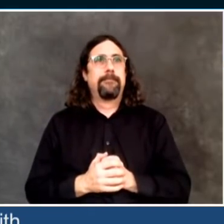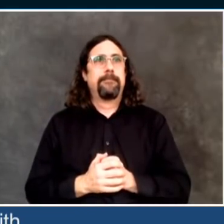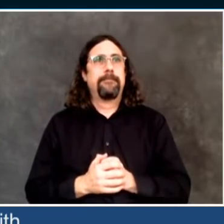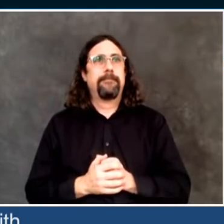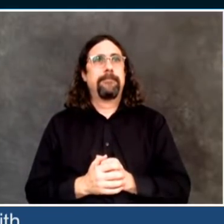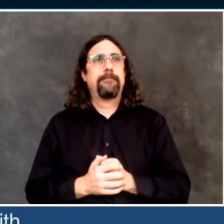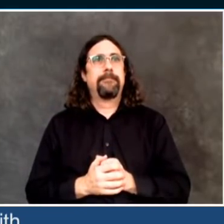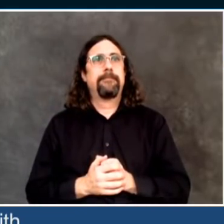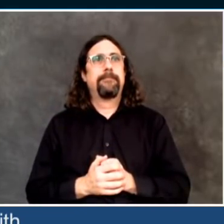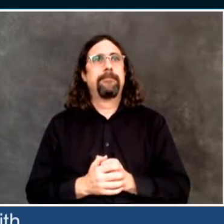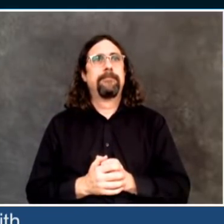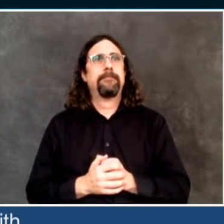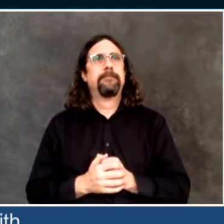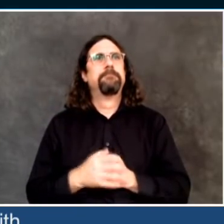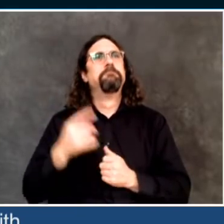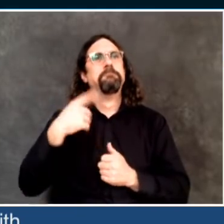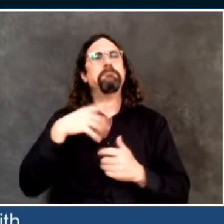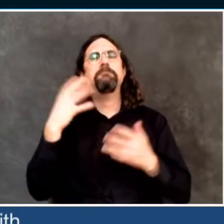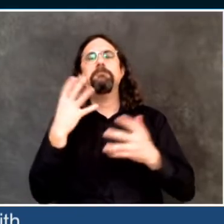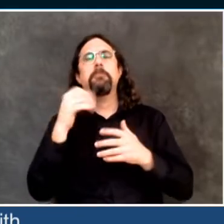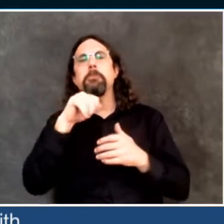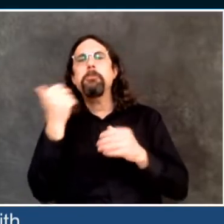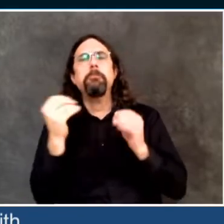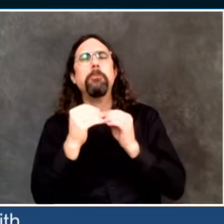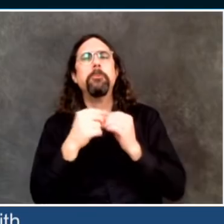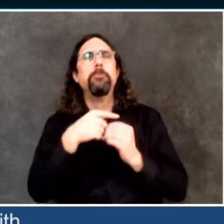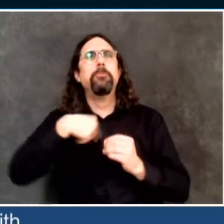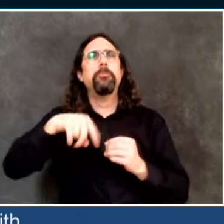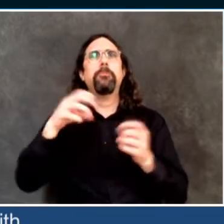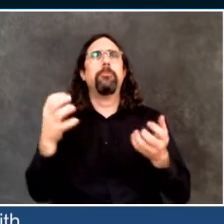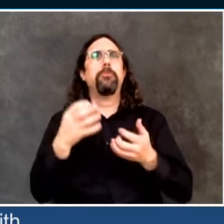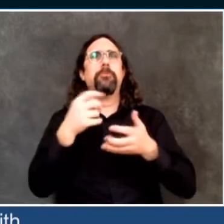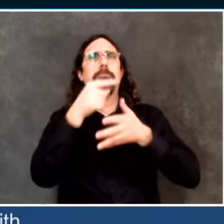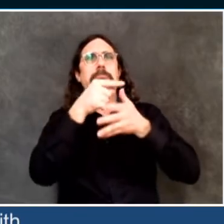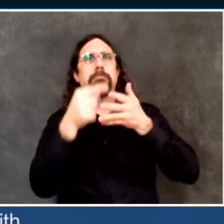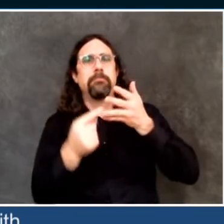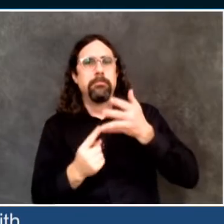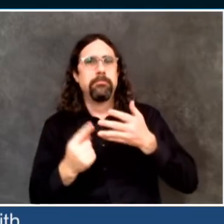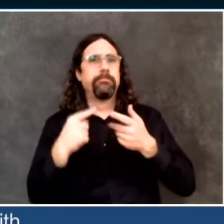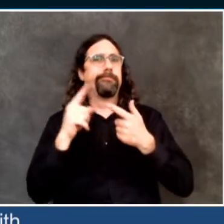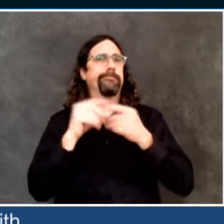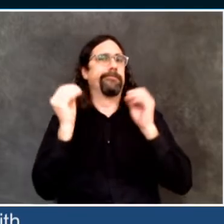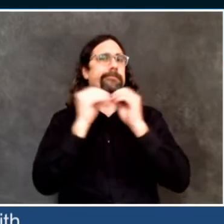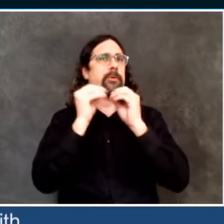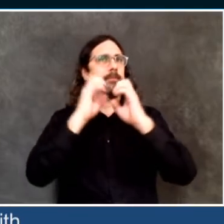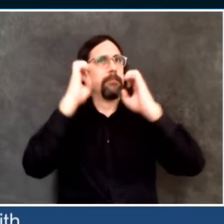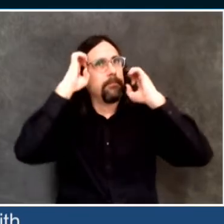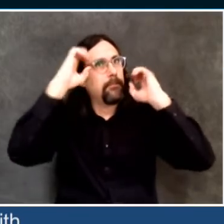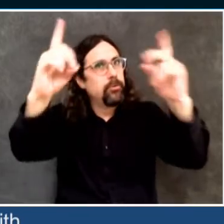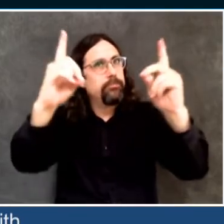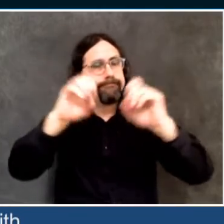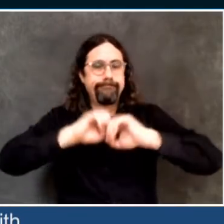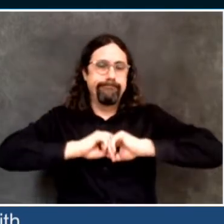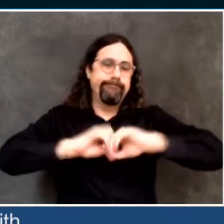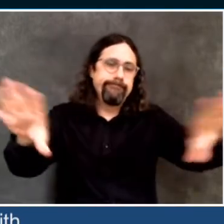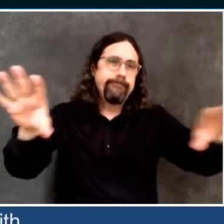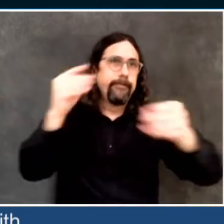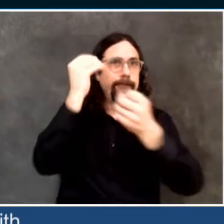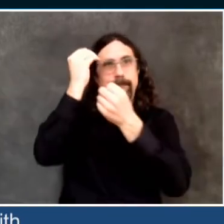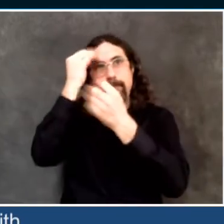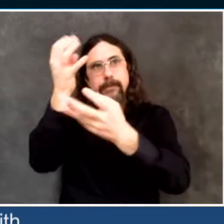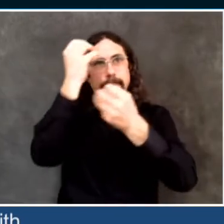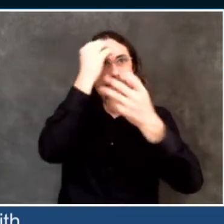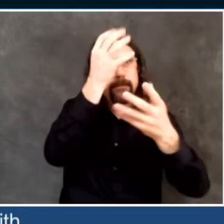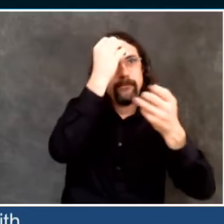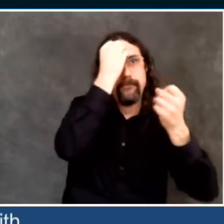more and more detailed information on how to address this crisis. There'll be a multi-million-dollar ad campaign, a traditional media,